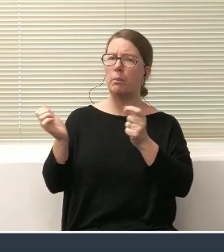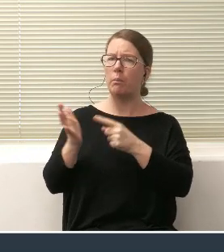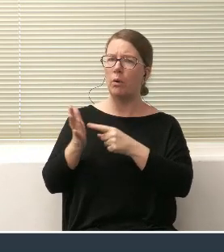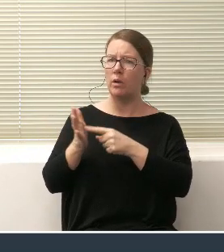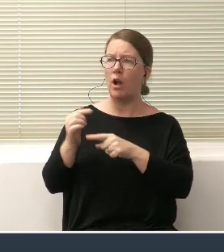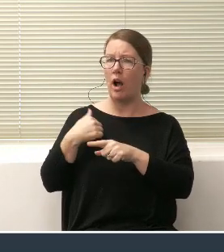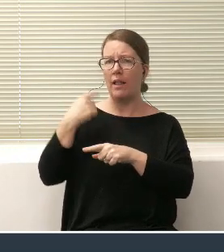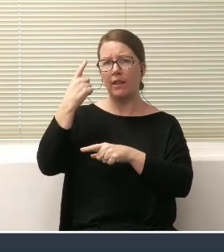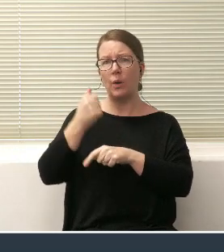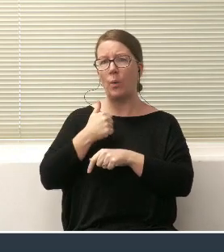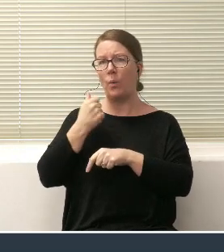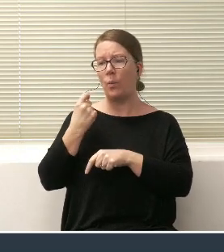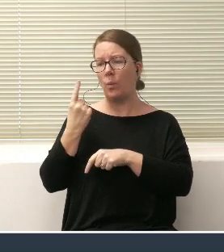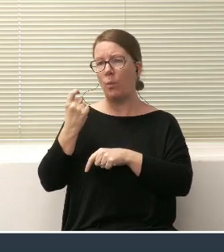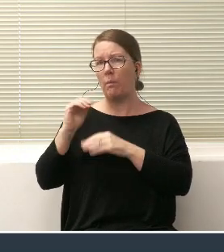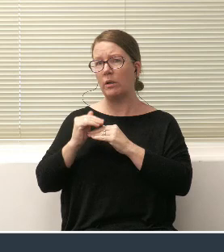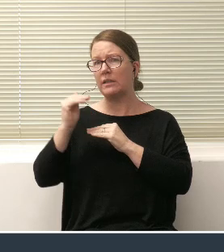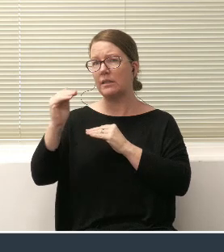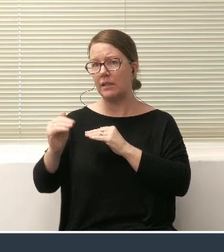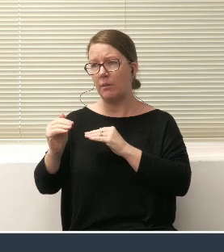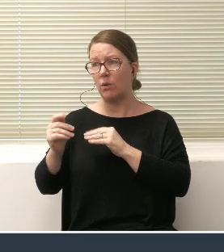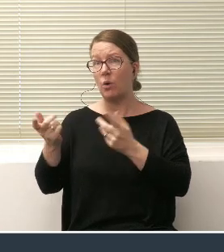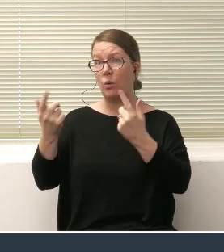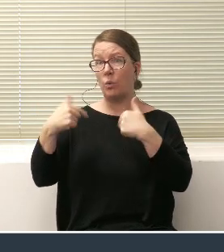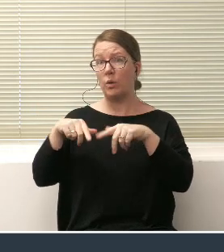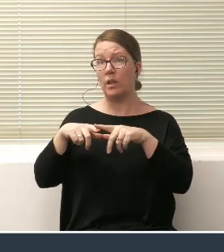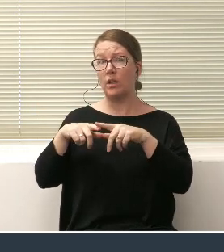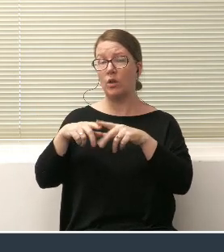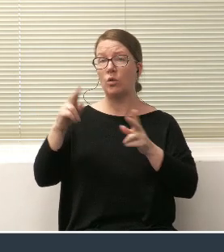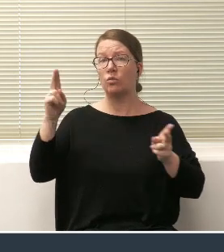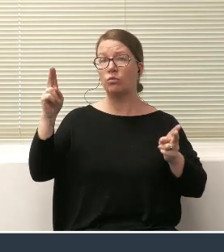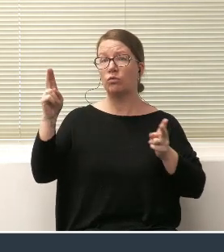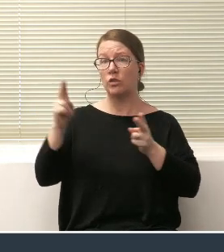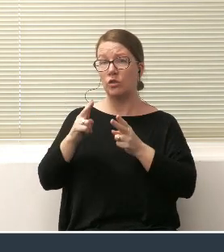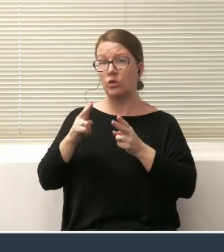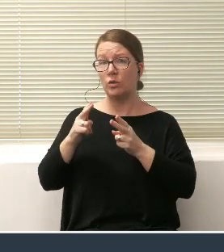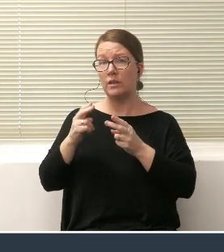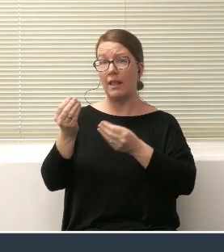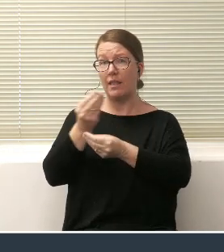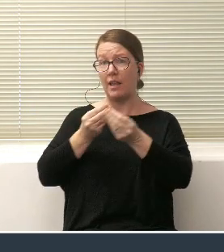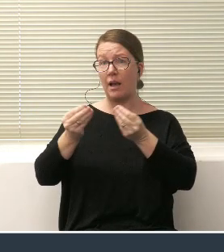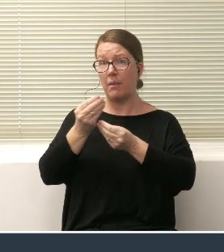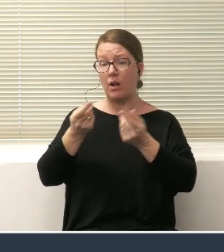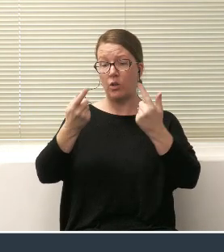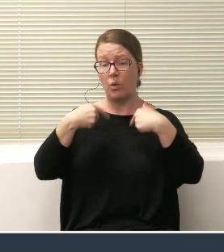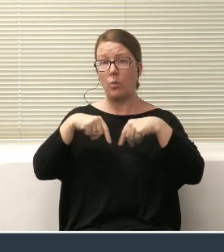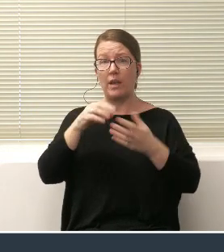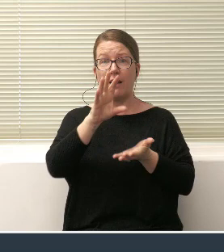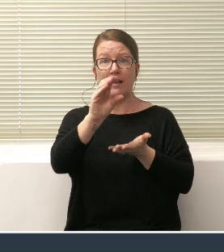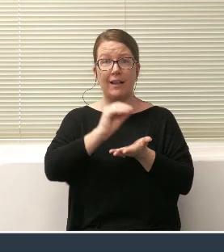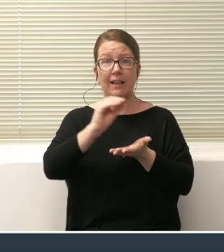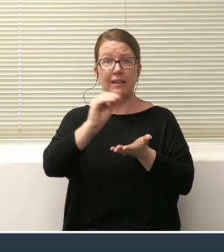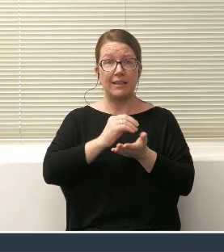and I would actually go one step further and suggest that we reduce the amount that we're collecting in year one of the 3-year plan